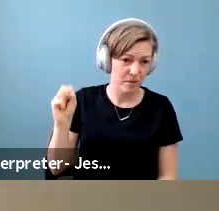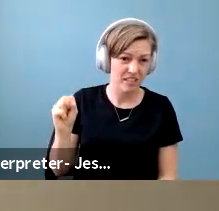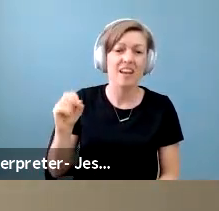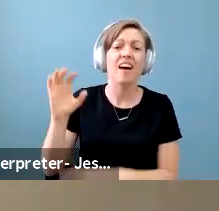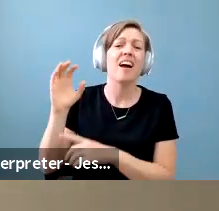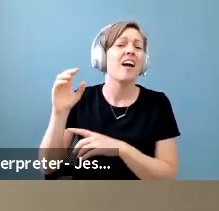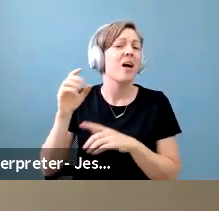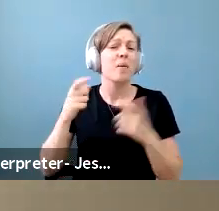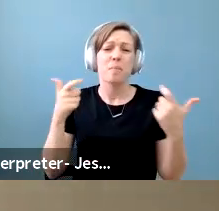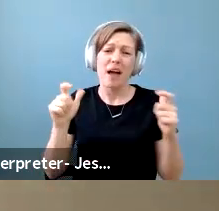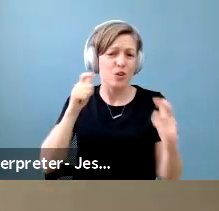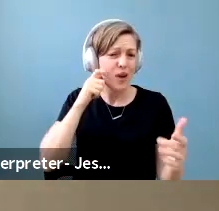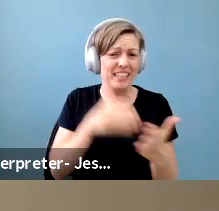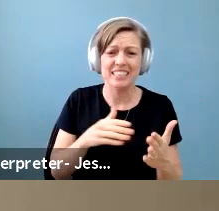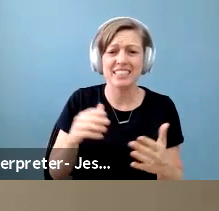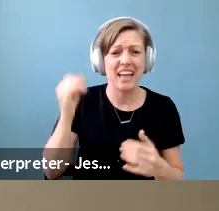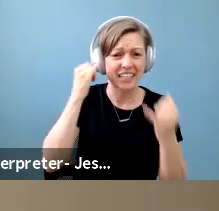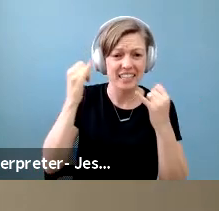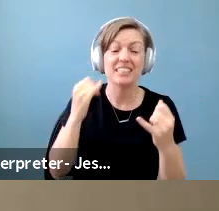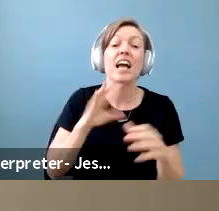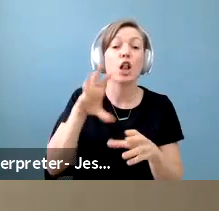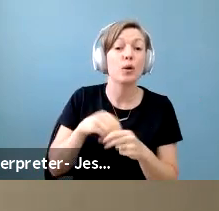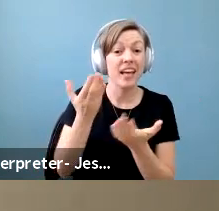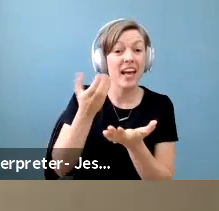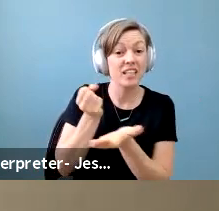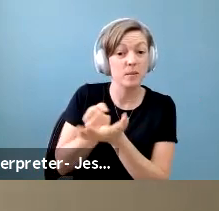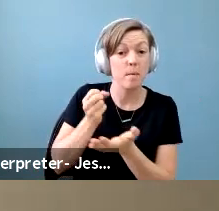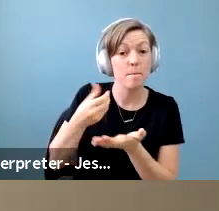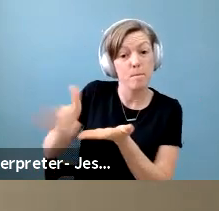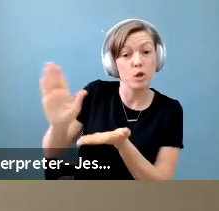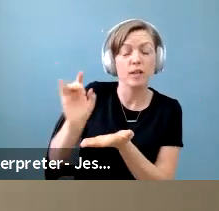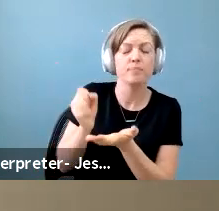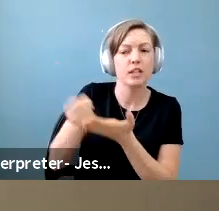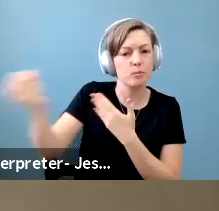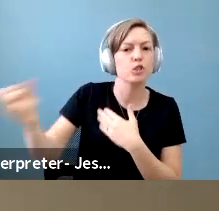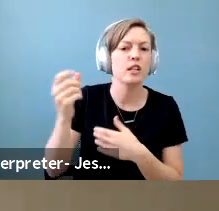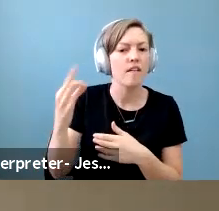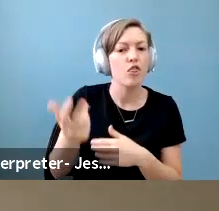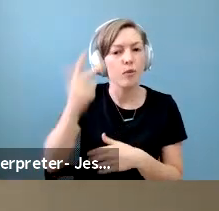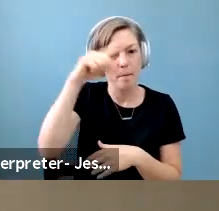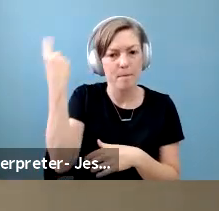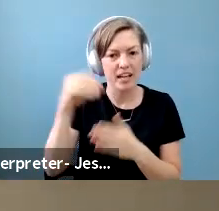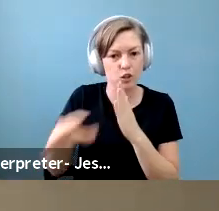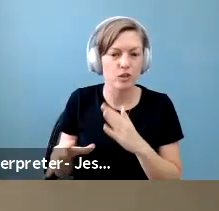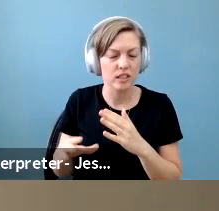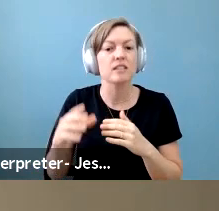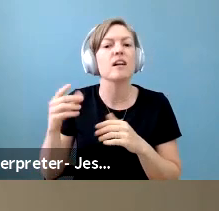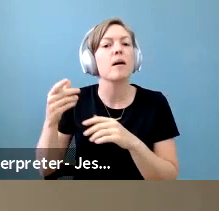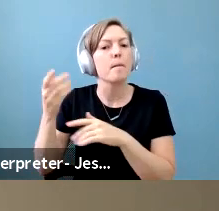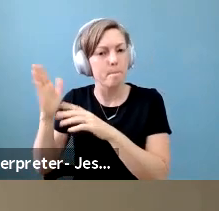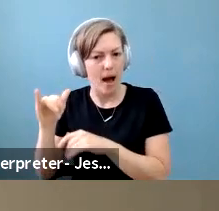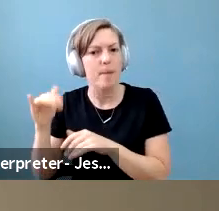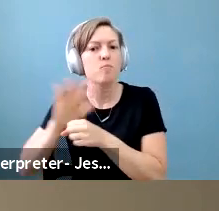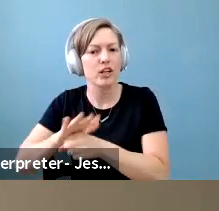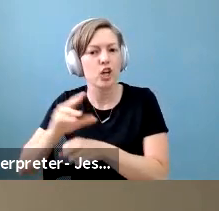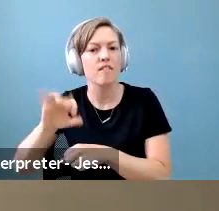ideals, including the expulsion of 3 Black students under pressure from other students in the community.